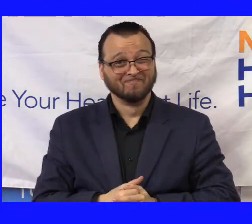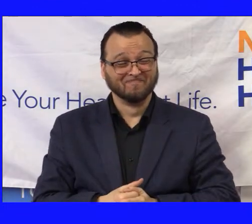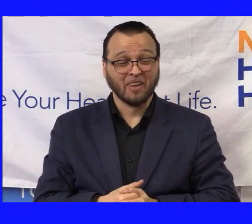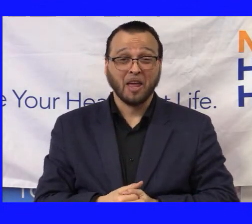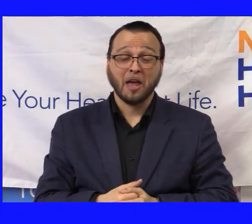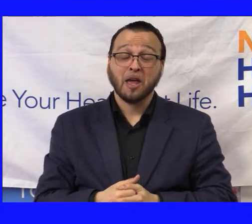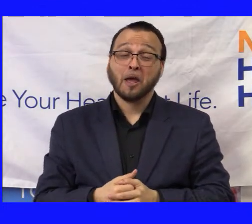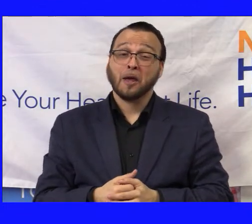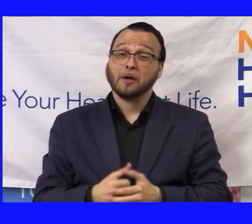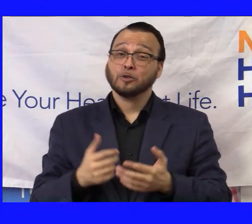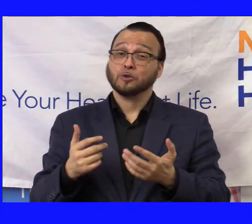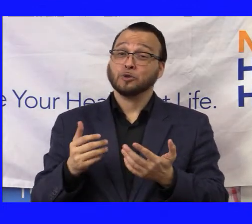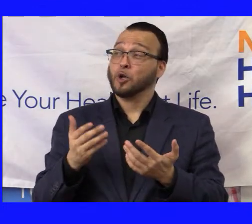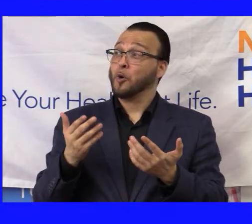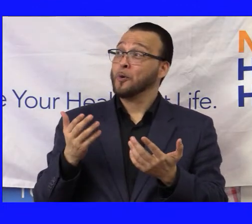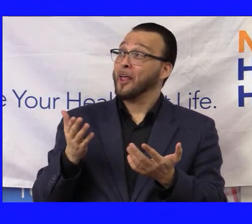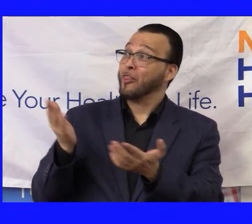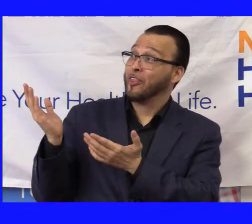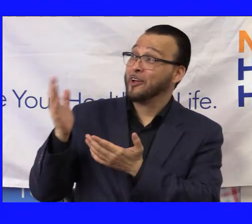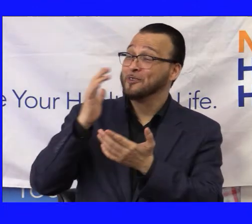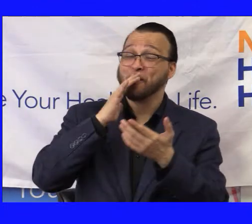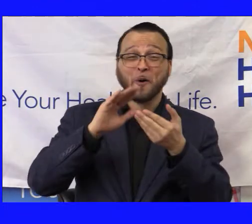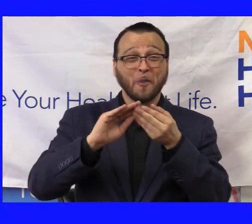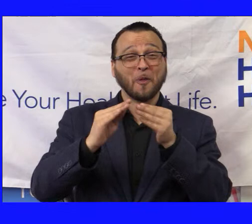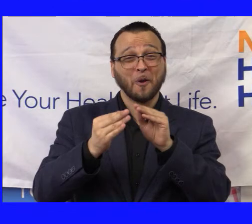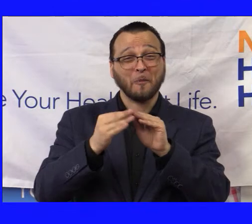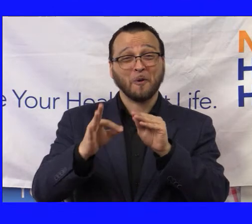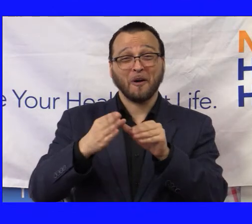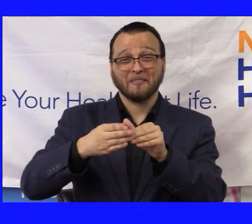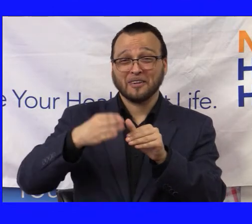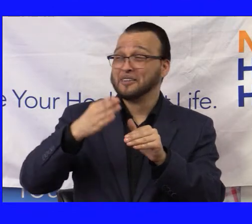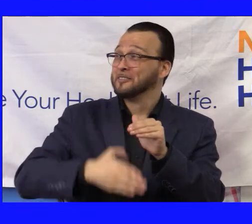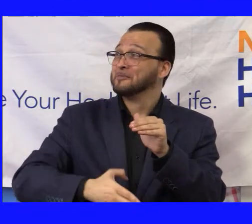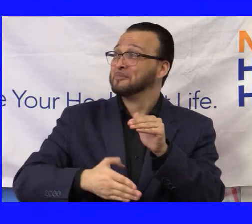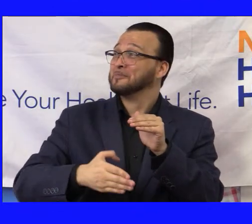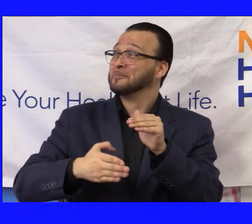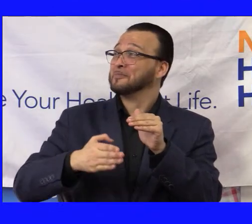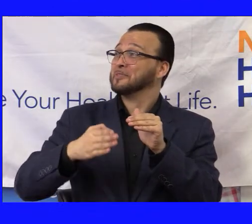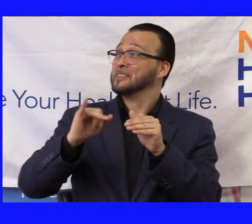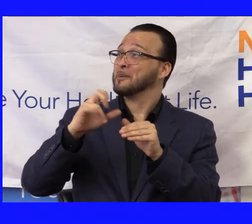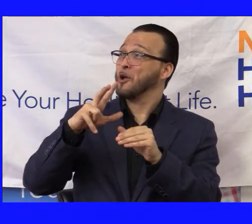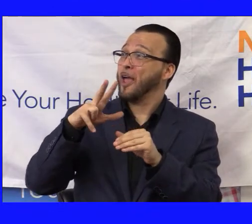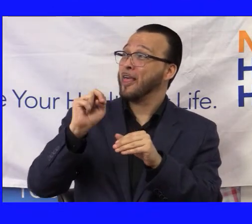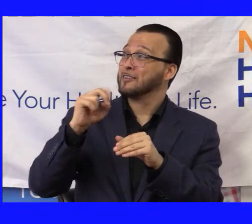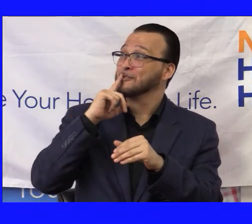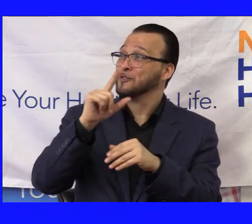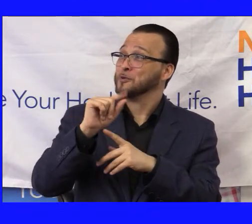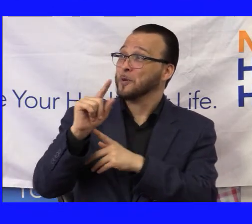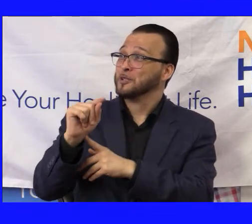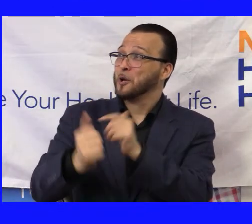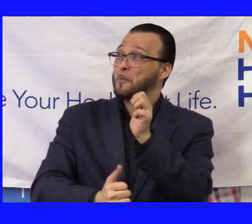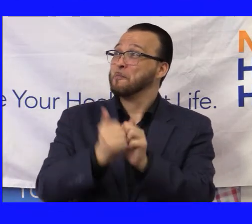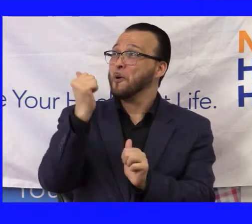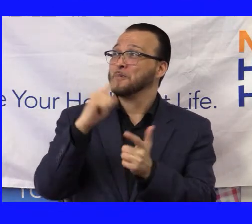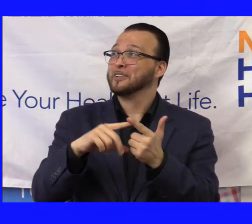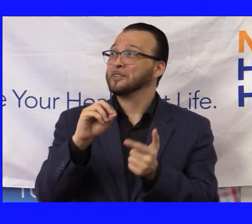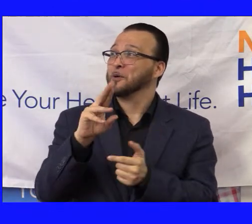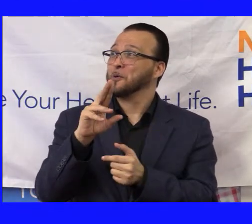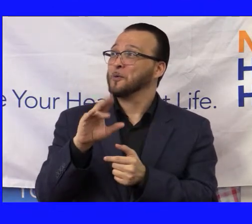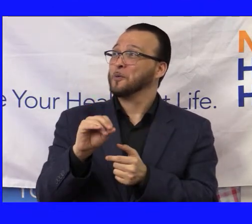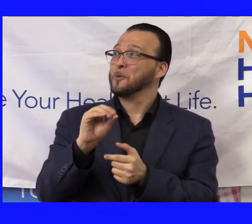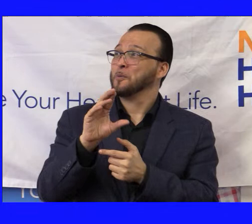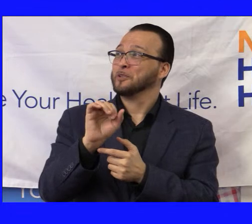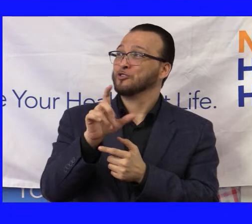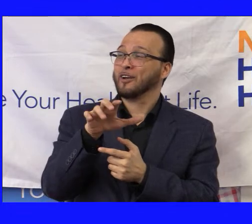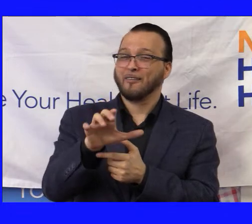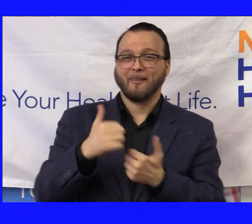are the number of completed in situ simulations in 2020. The bulk was in OB life support, as you can see,